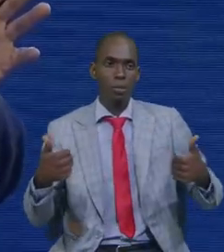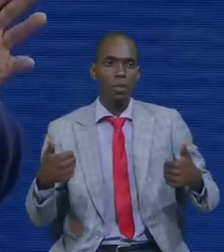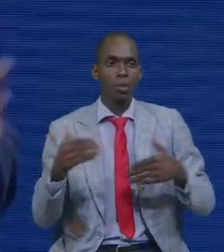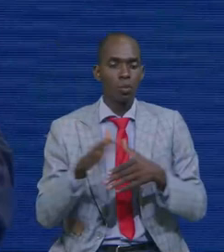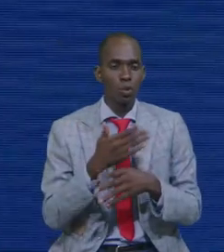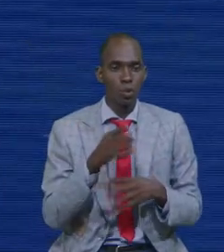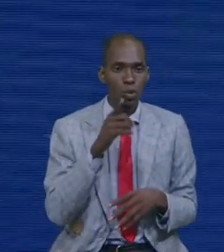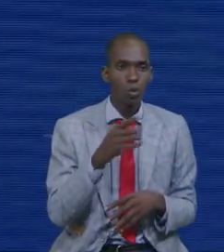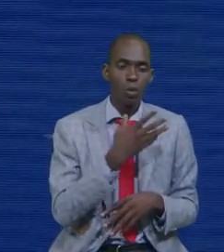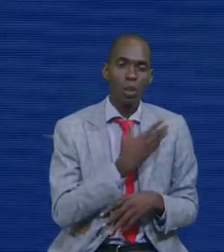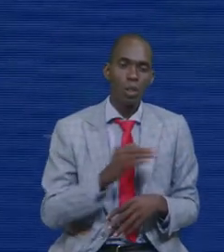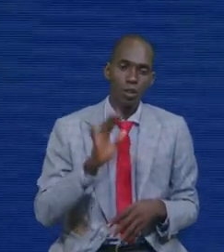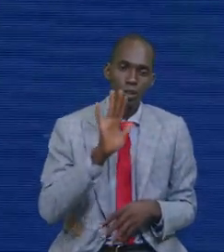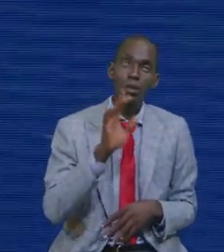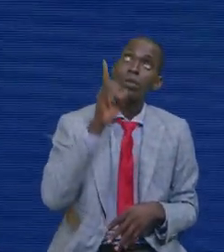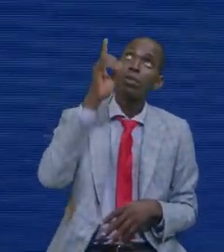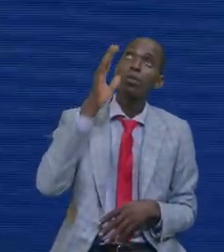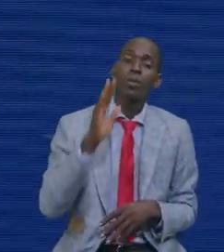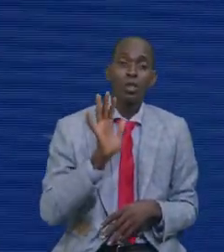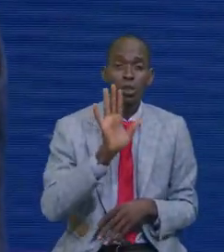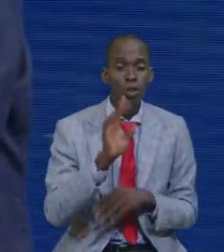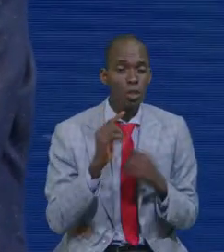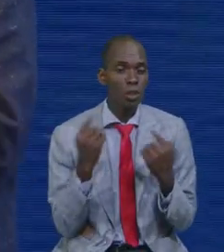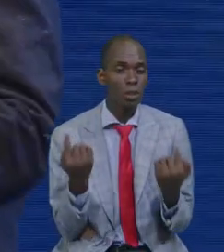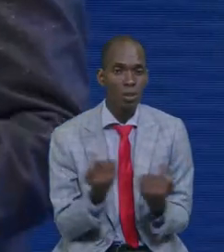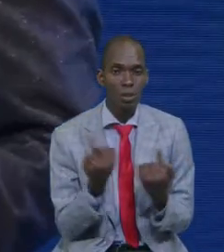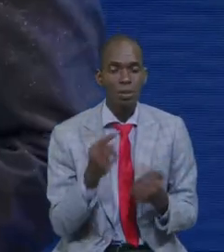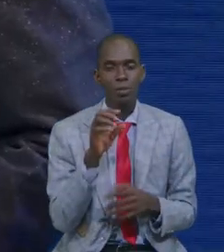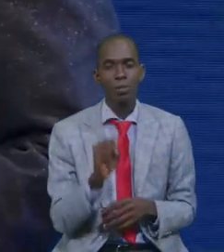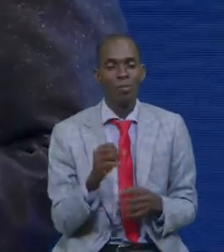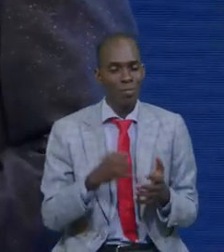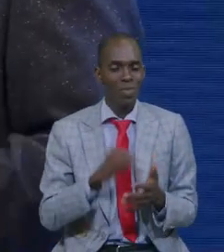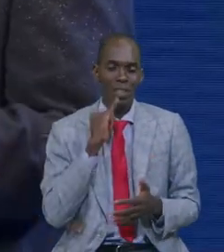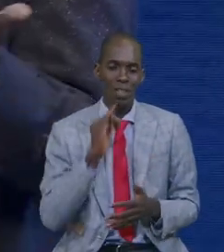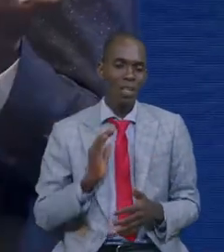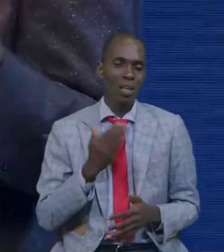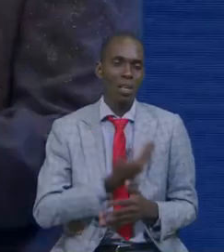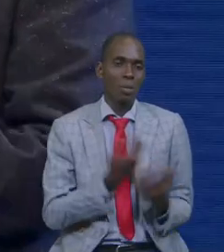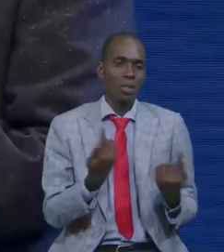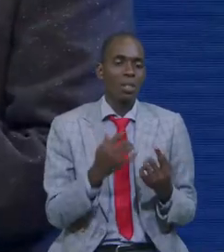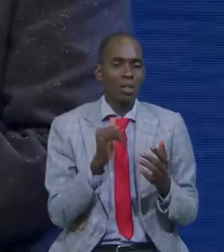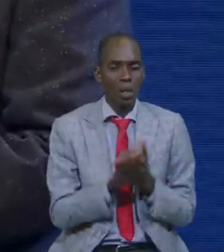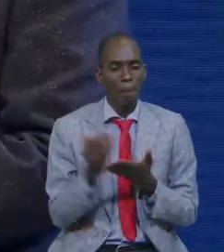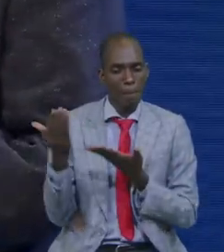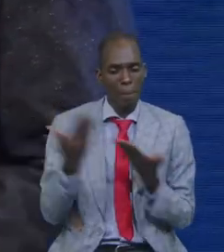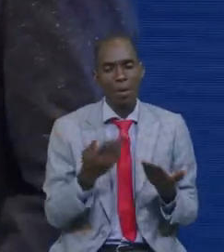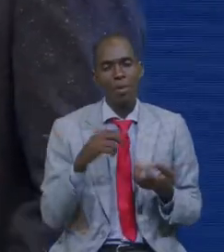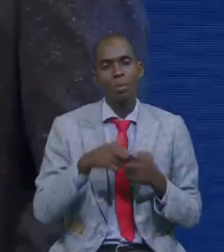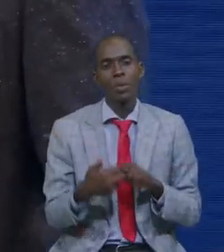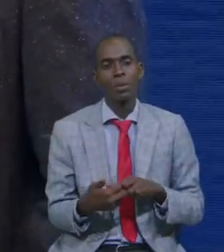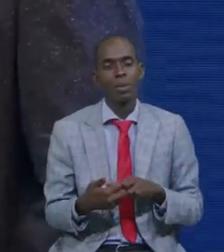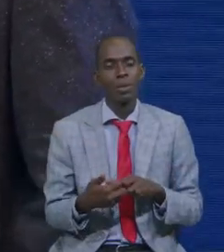you and your God. Your iniquities, it's our sin that causes the problem.